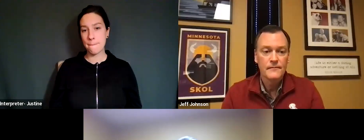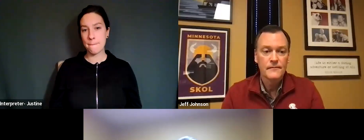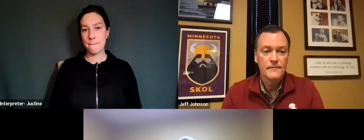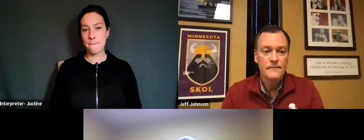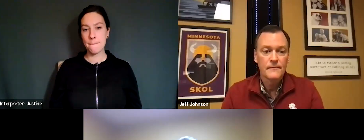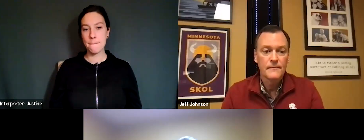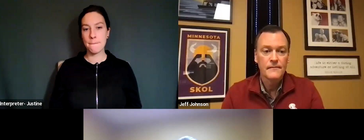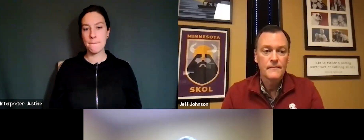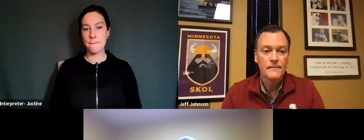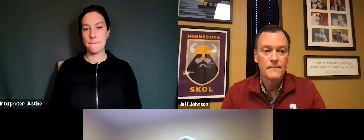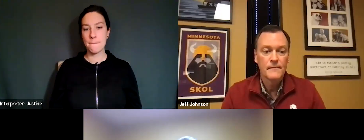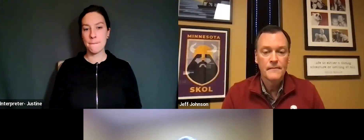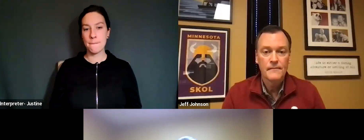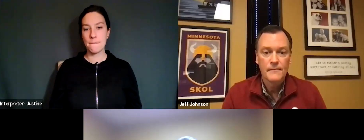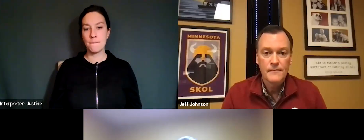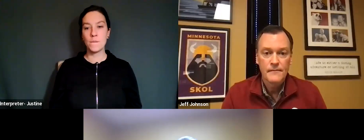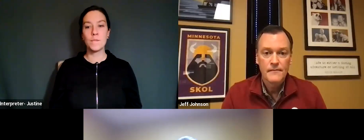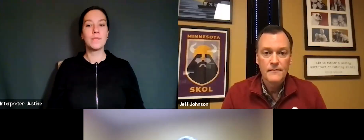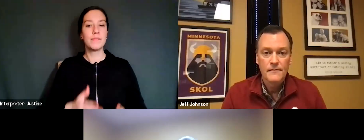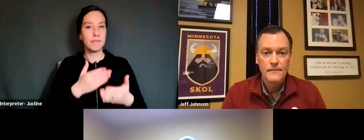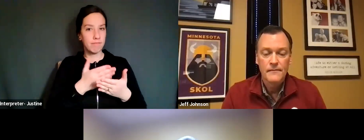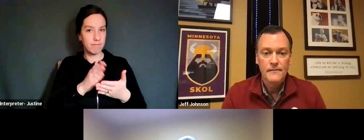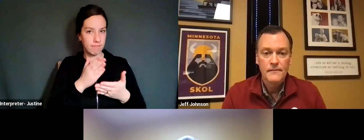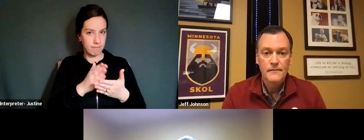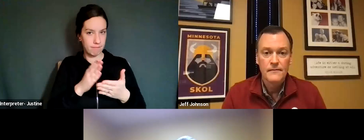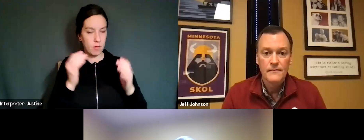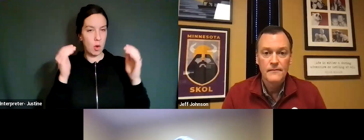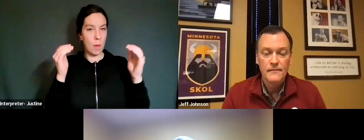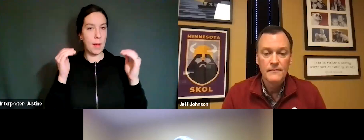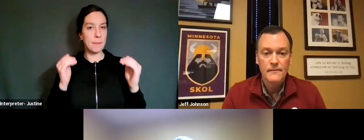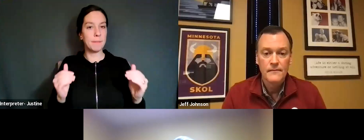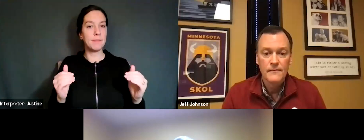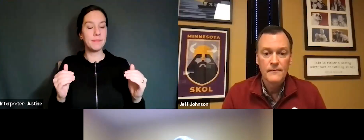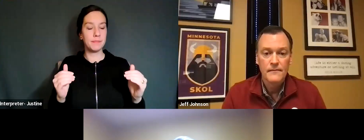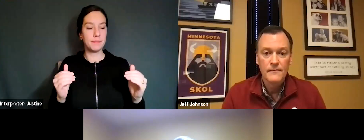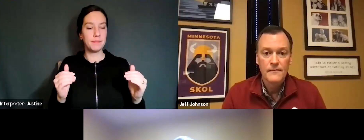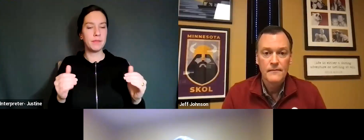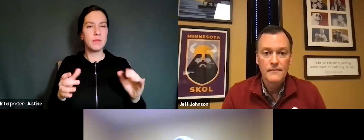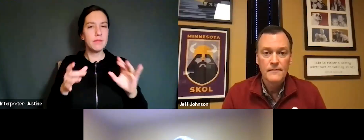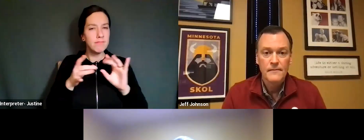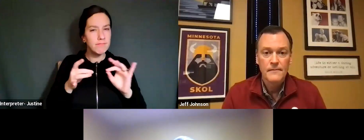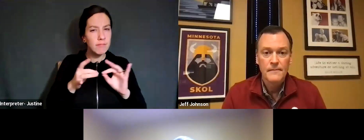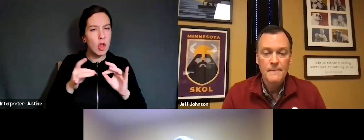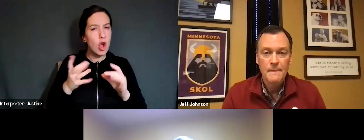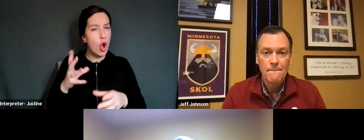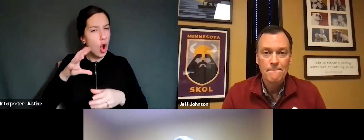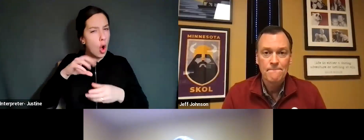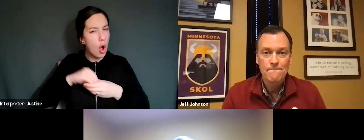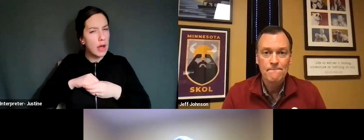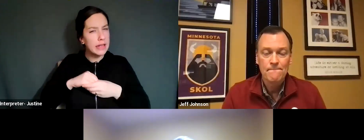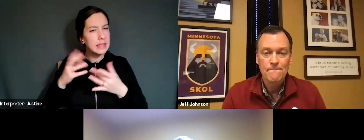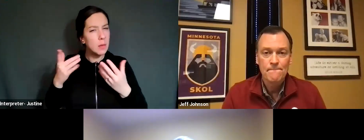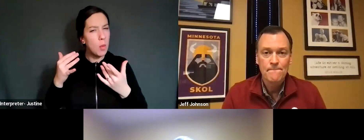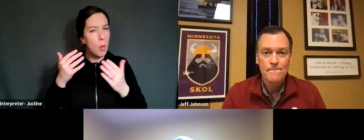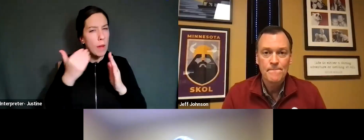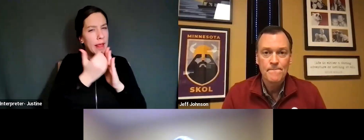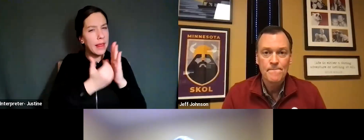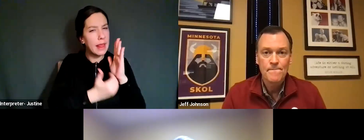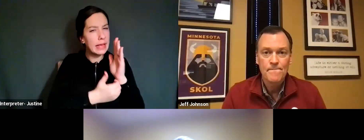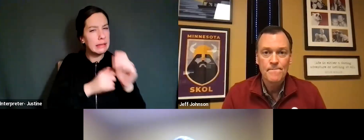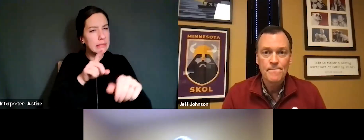All right. Can you comment on how long the autism wait is currently?